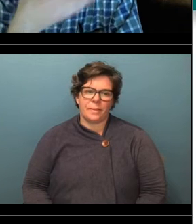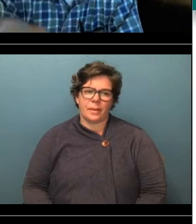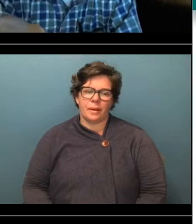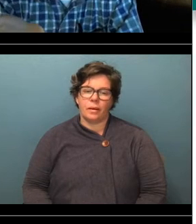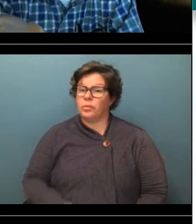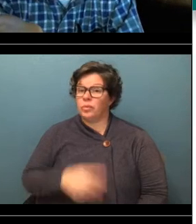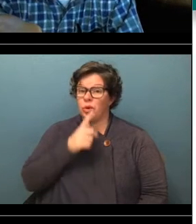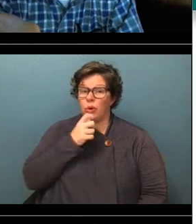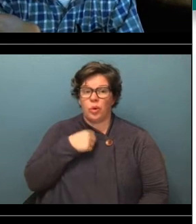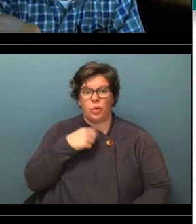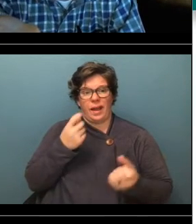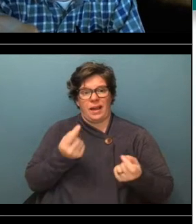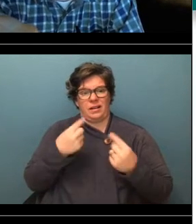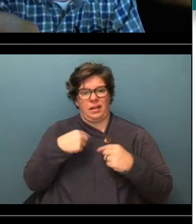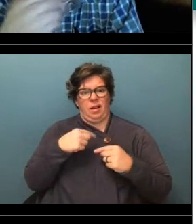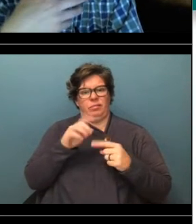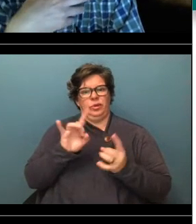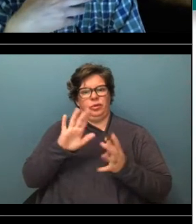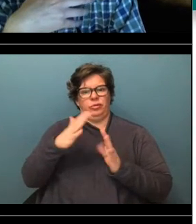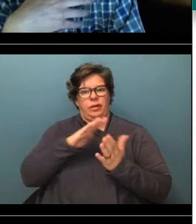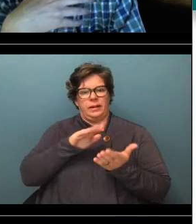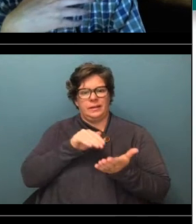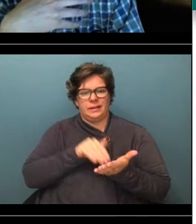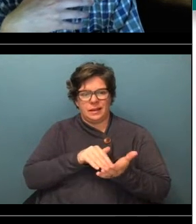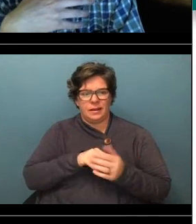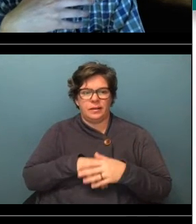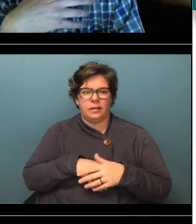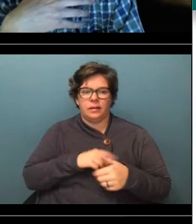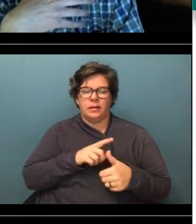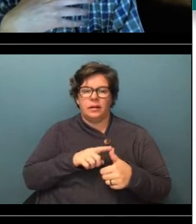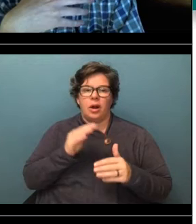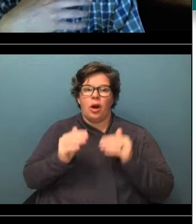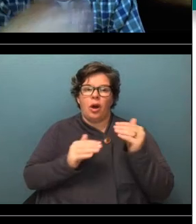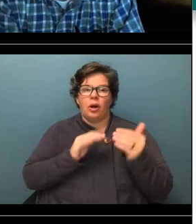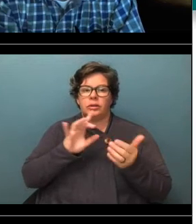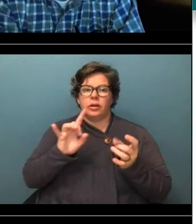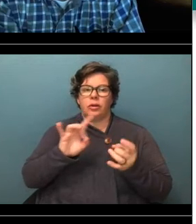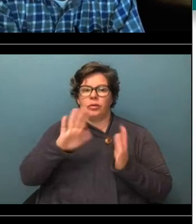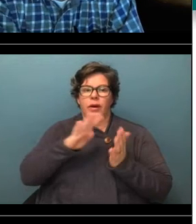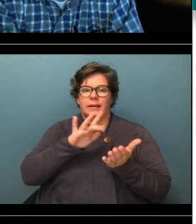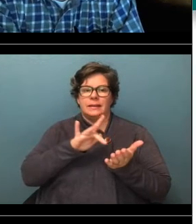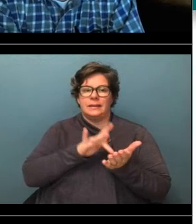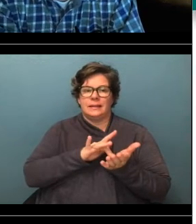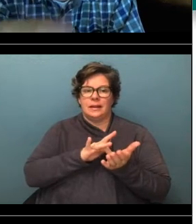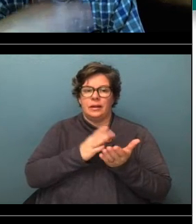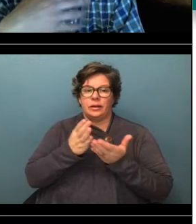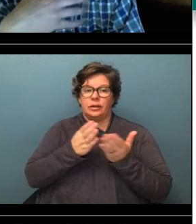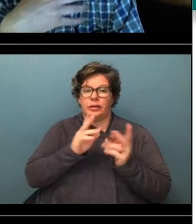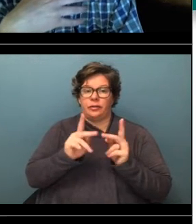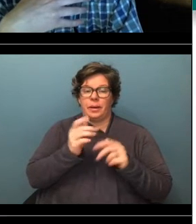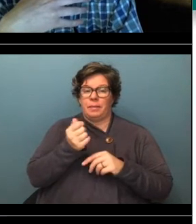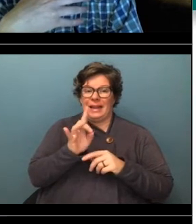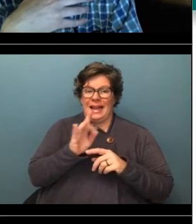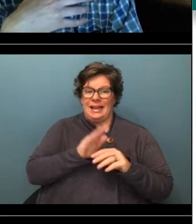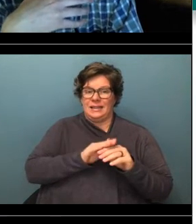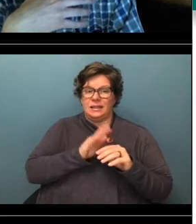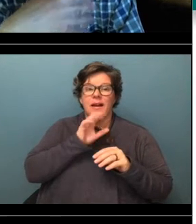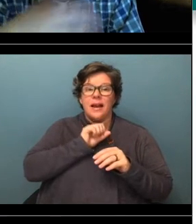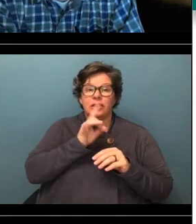Who is appropriate for the crisis center? Adult crisis centers in Idaho can serve individuals 18 and